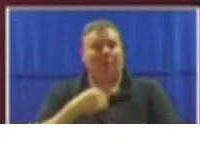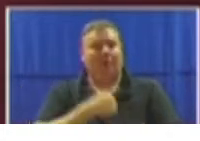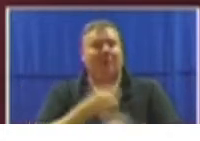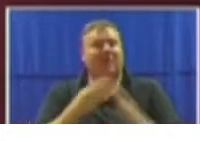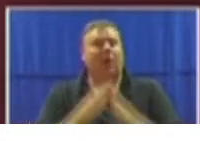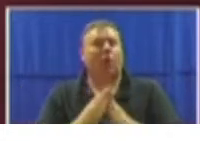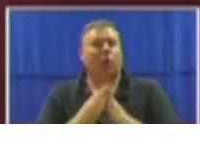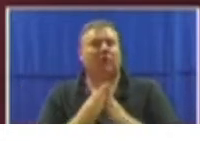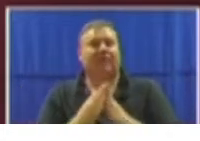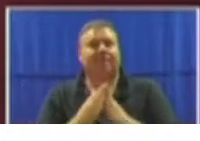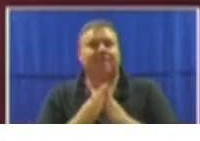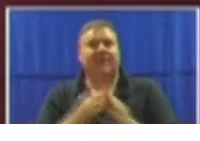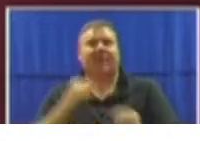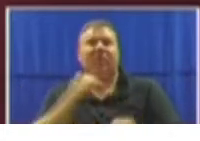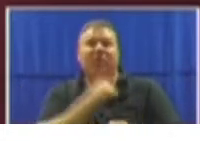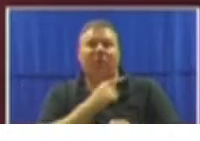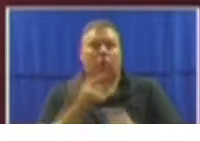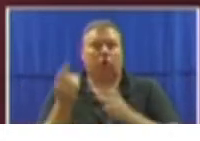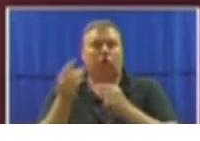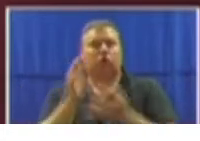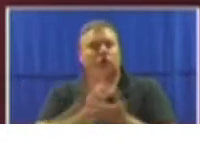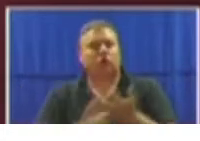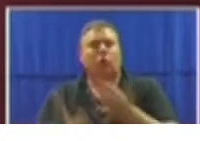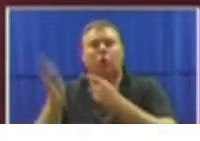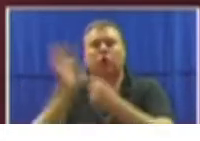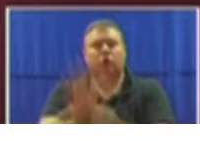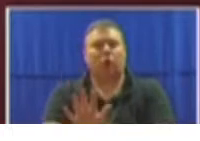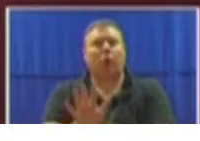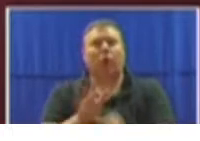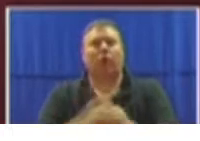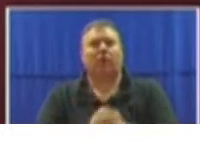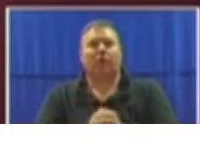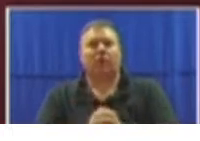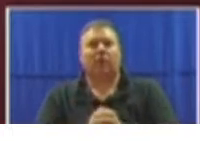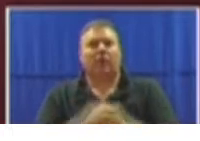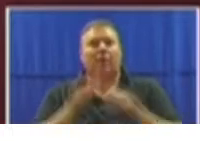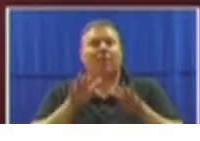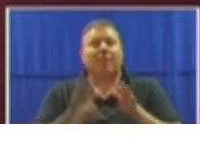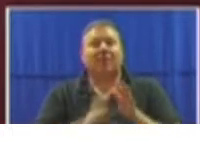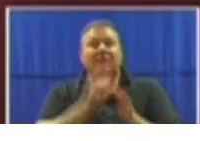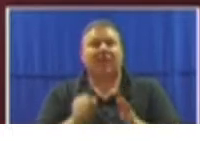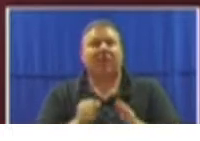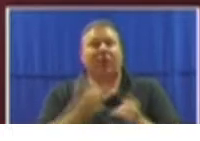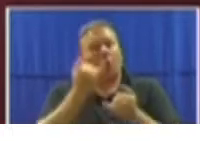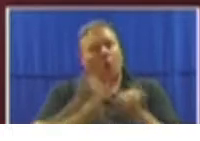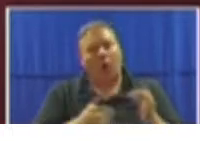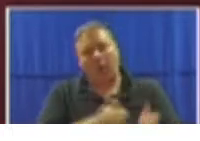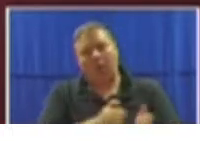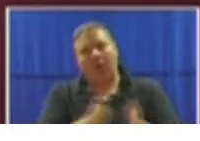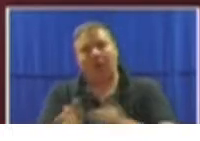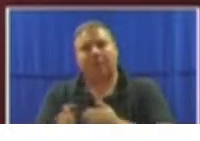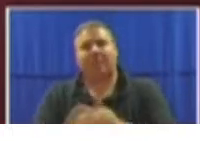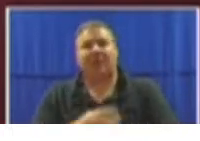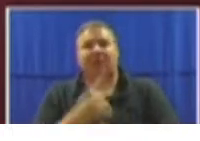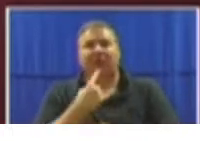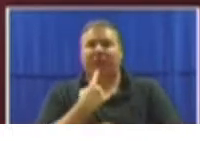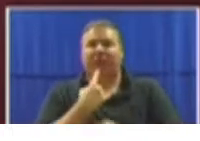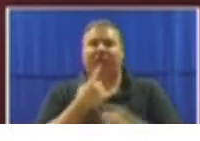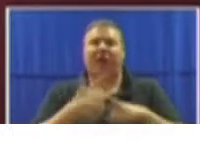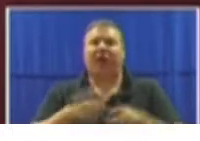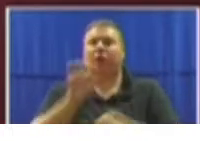run a false narrative, who mislead the people of South Africa. Angeke kwendeke ukuthi